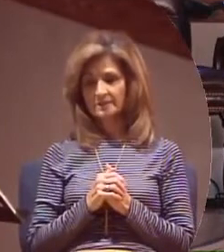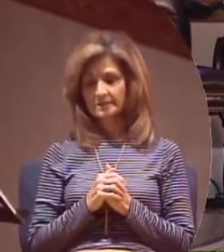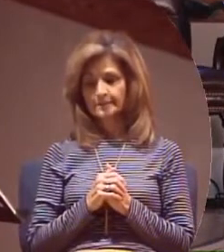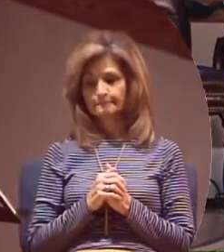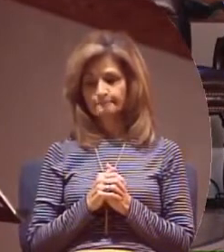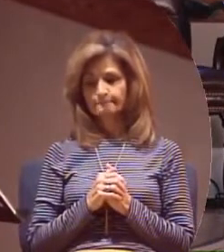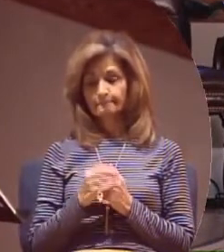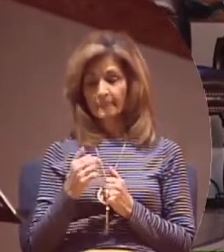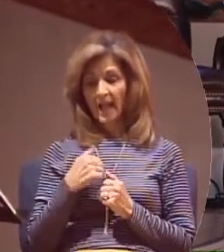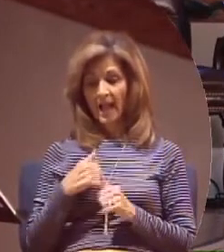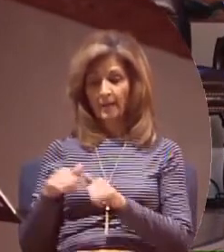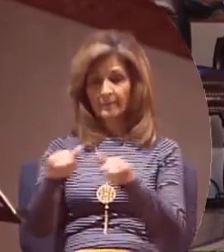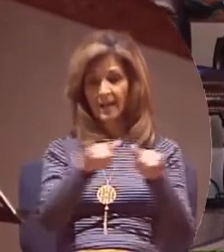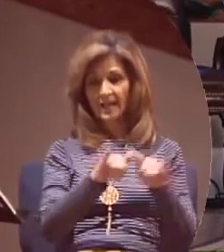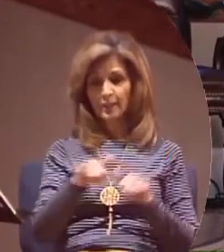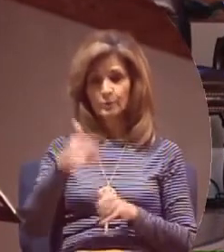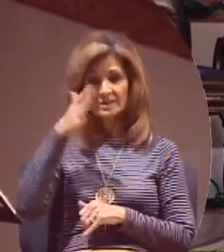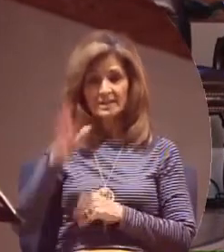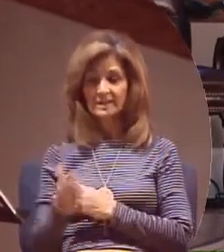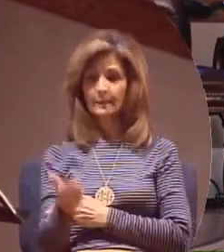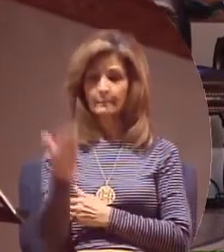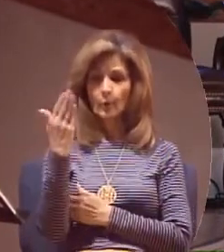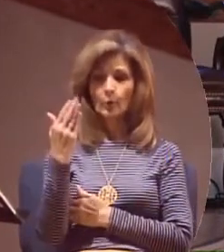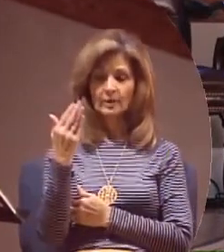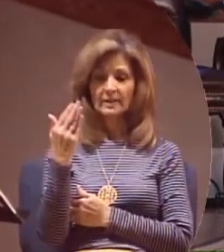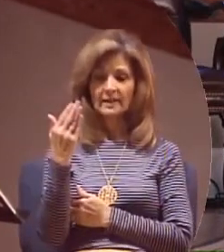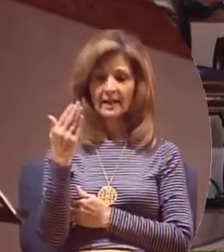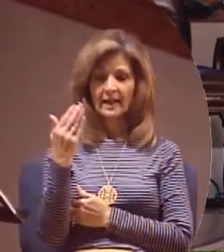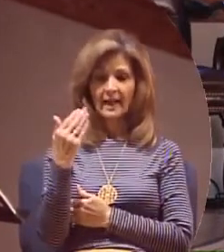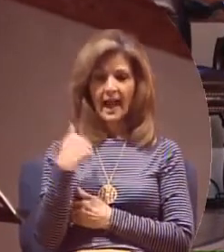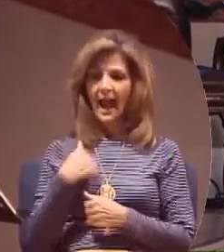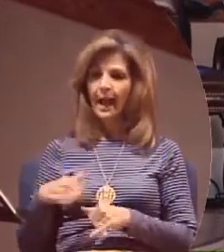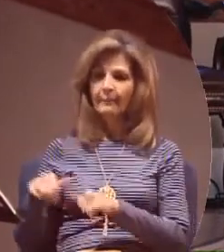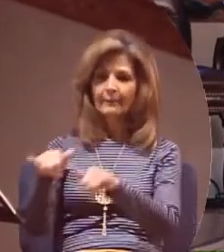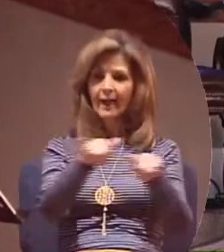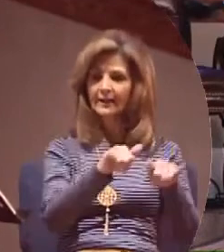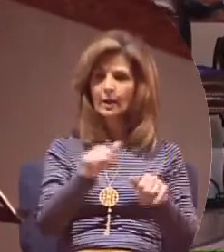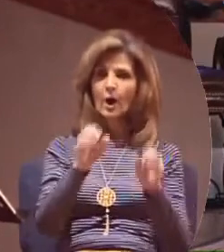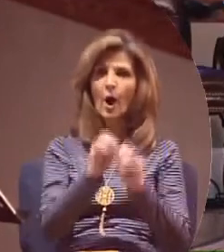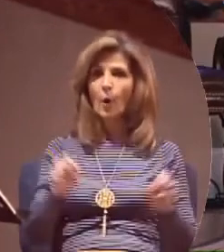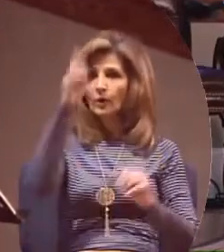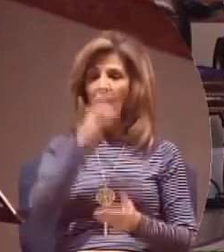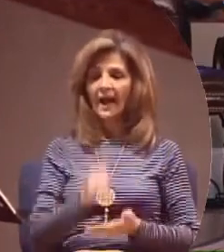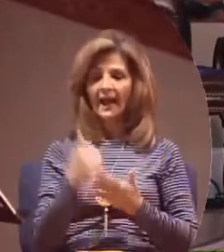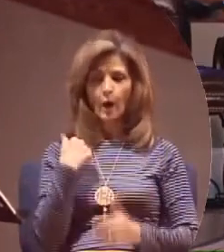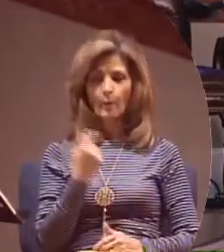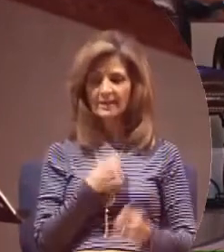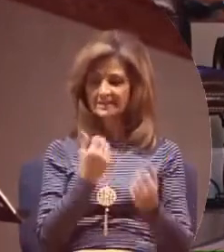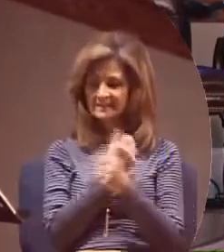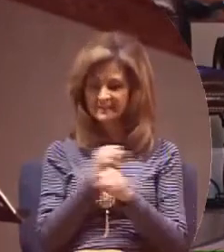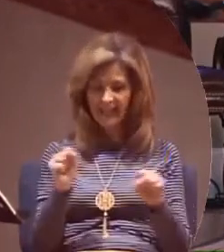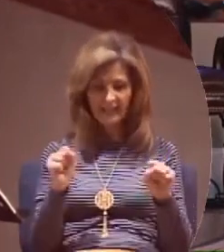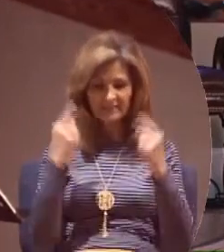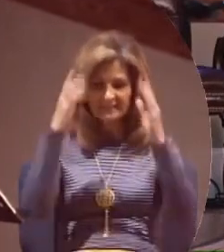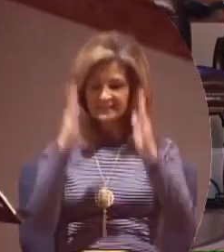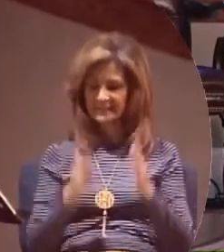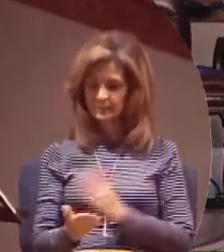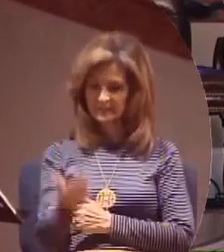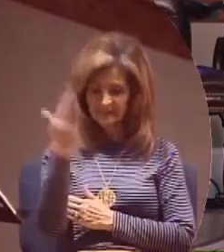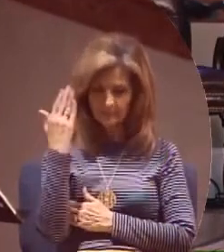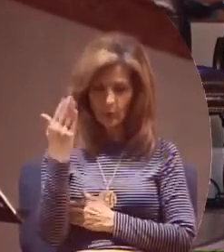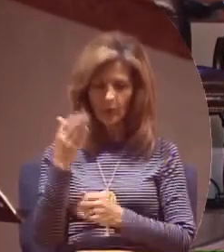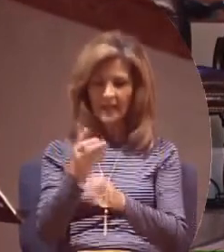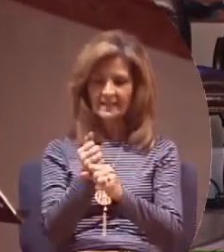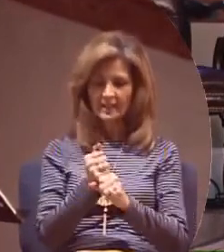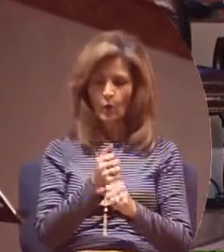You know, I'm like you, but every Sunday morning I pray, oh God, meet with us. I'm just like you. Oh God, help us. Lord, save sinners this morning. Get a